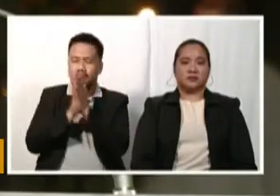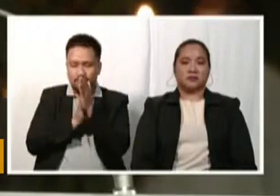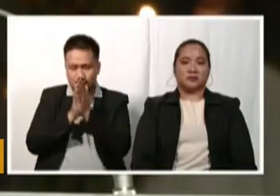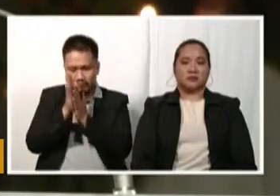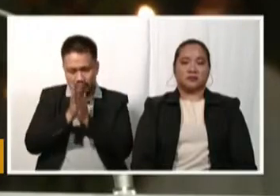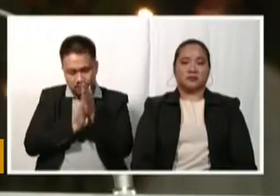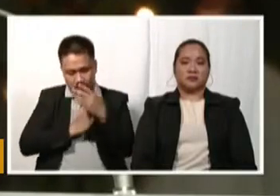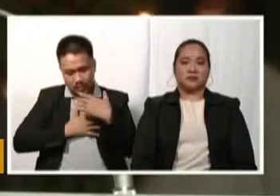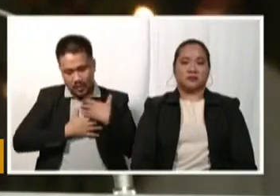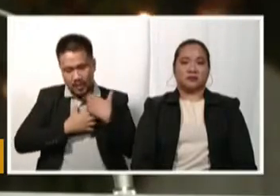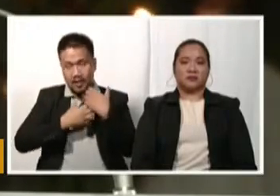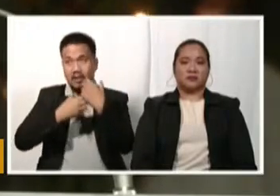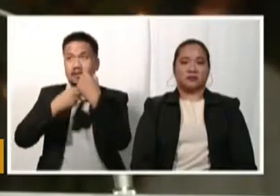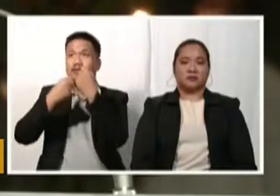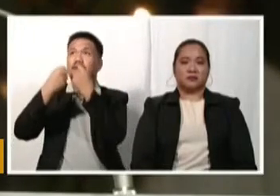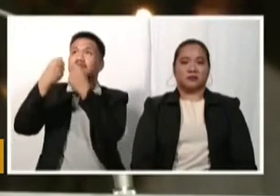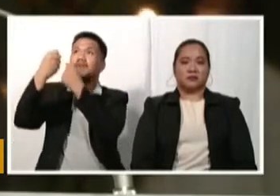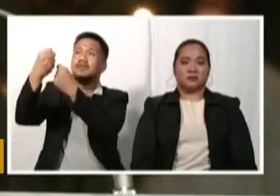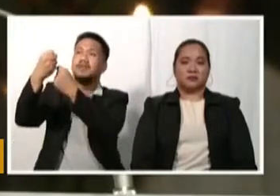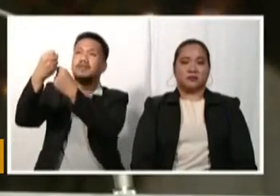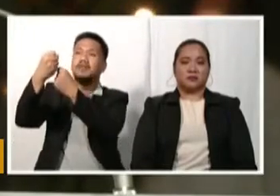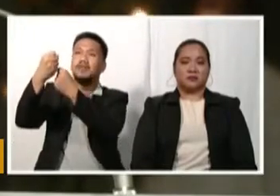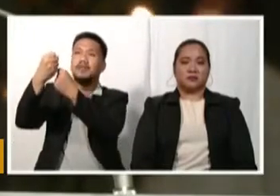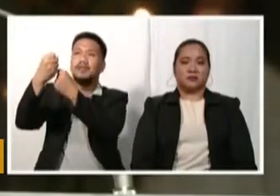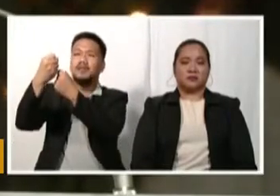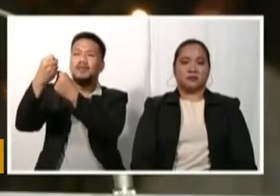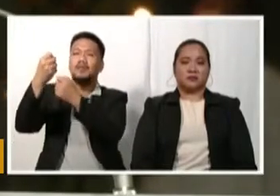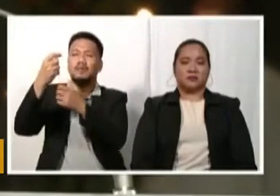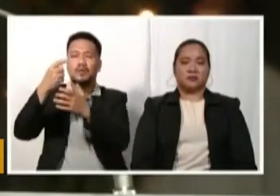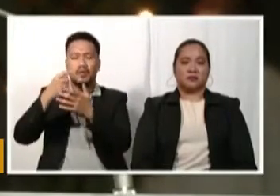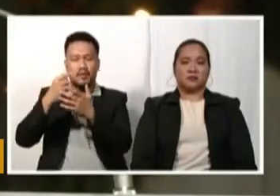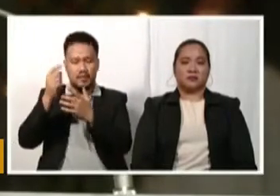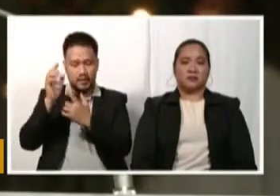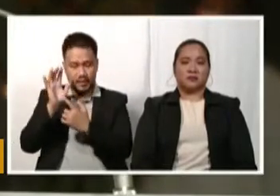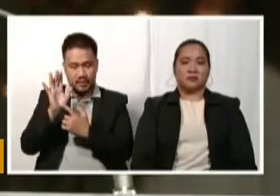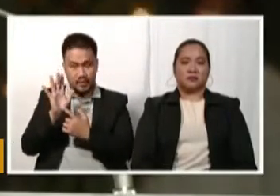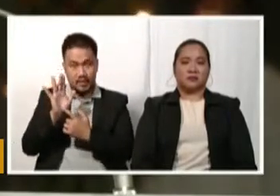Accept this sister candle,